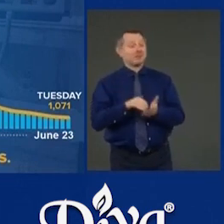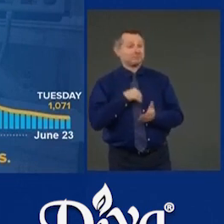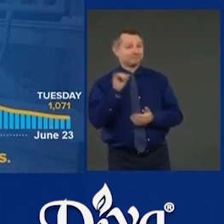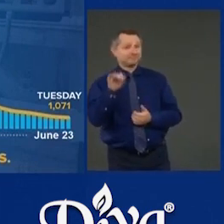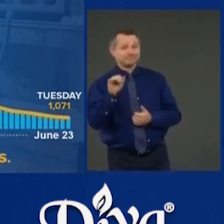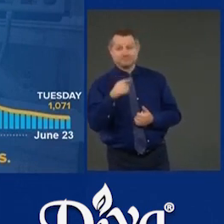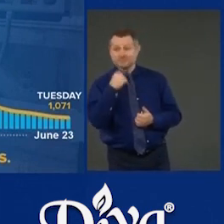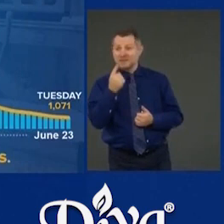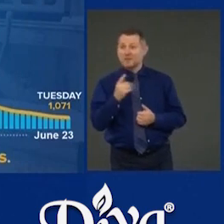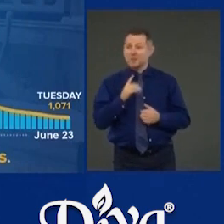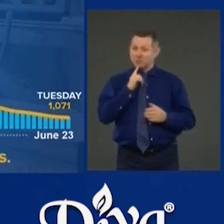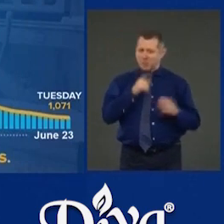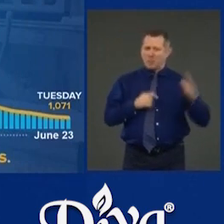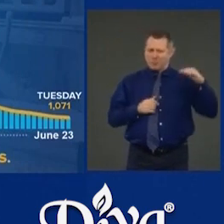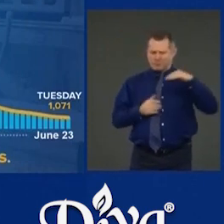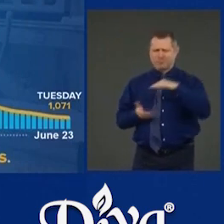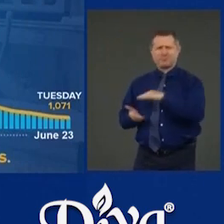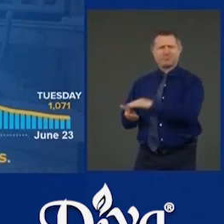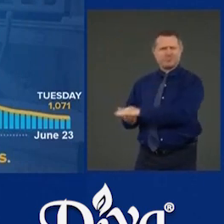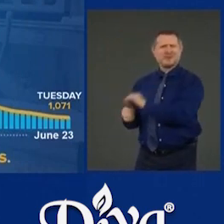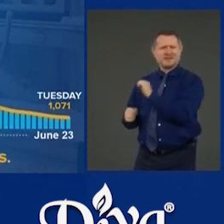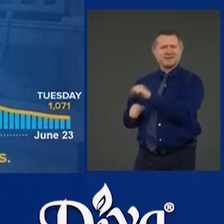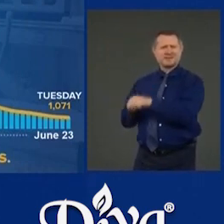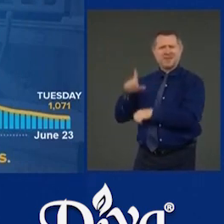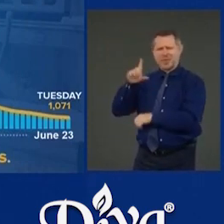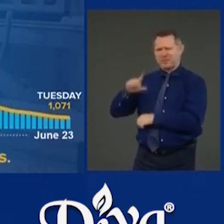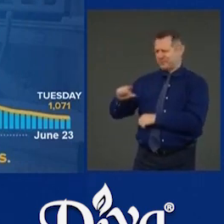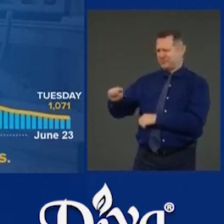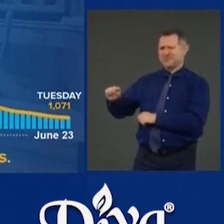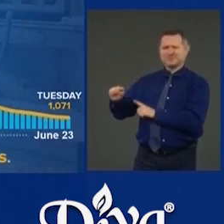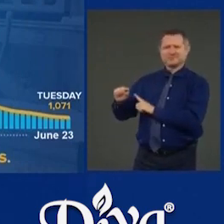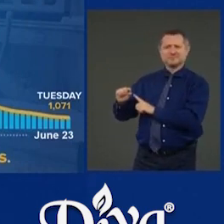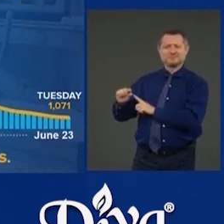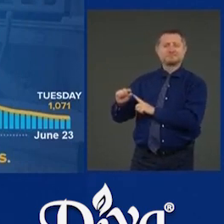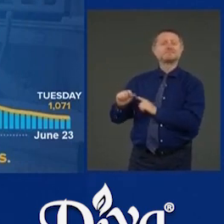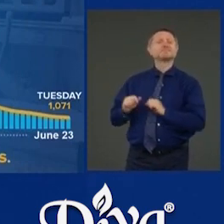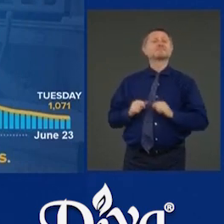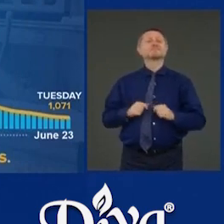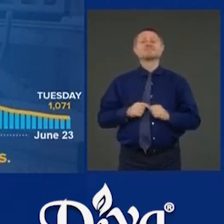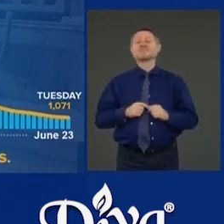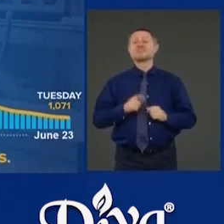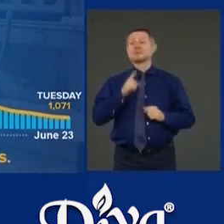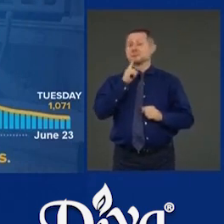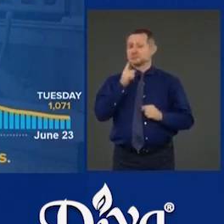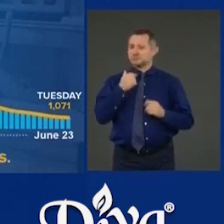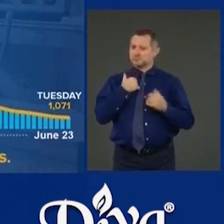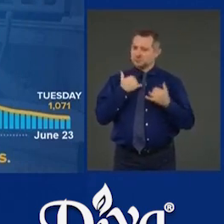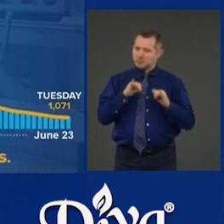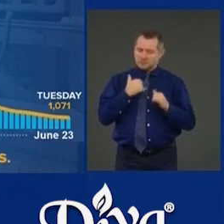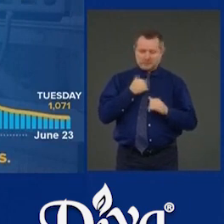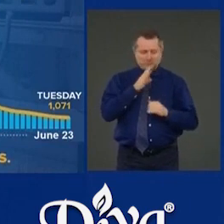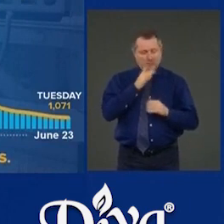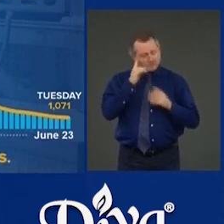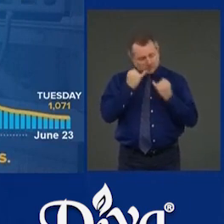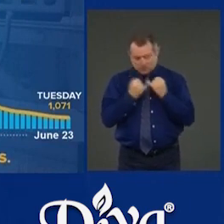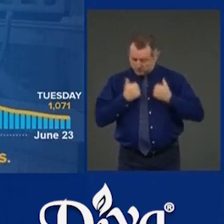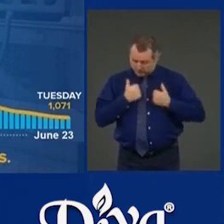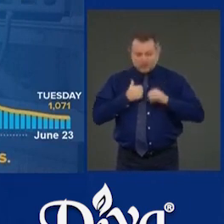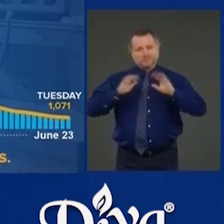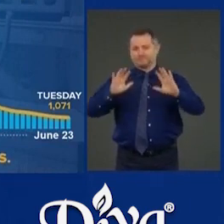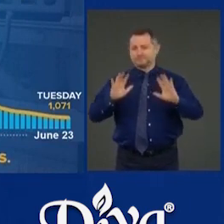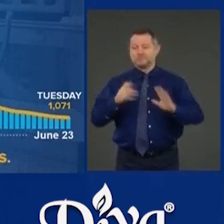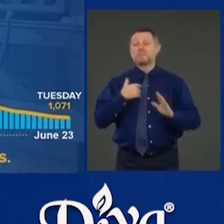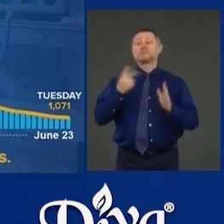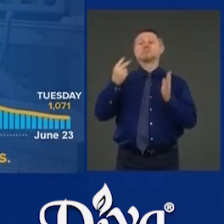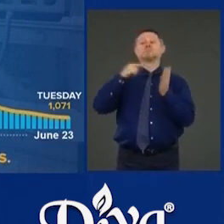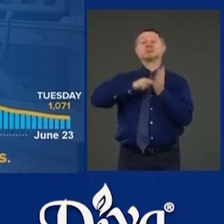the other side of the mountain, sometimes I'm talking to myself. I'm often talking to myself, but this is the mountain I'm talking about. We're on